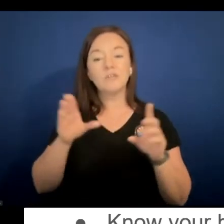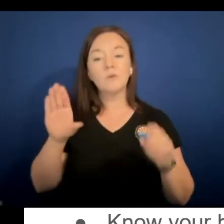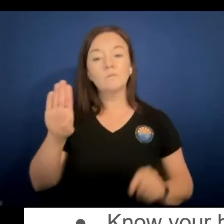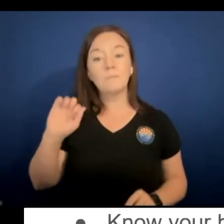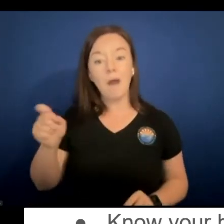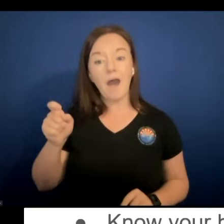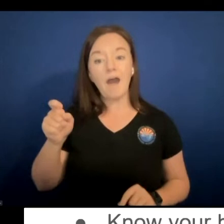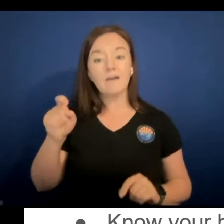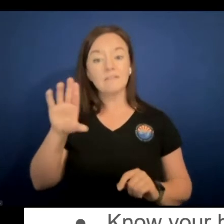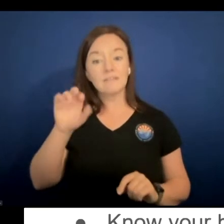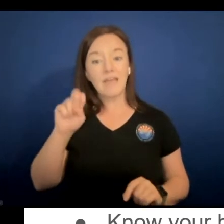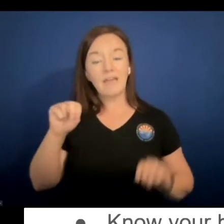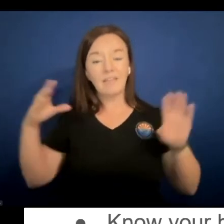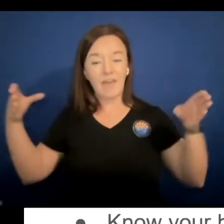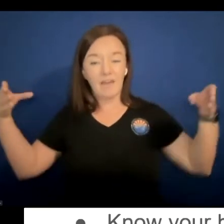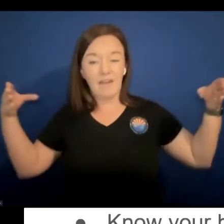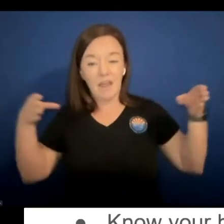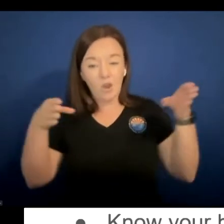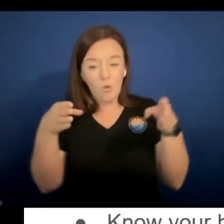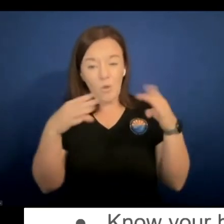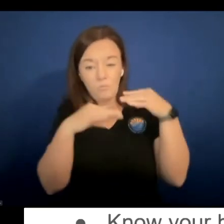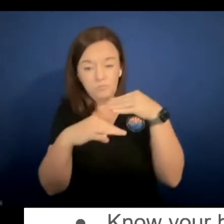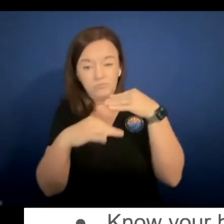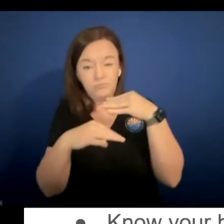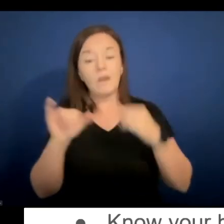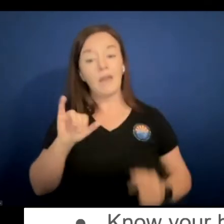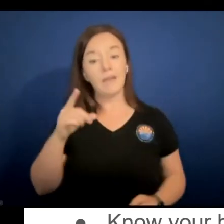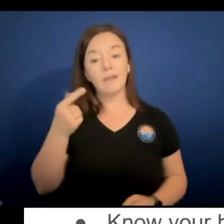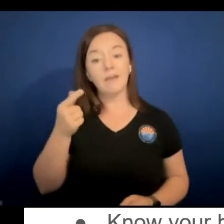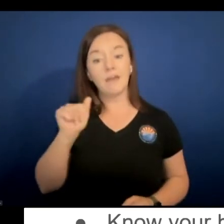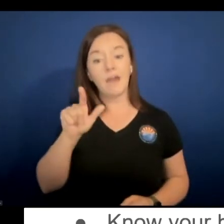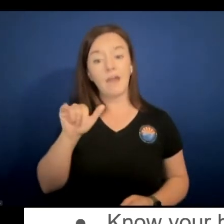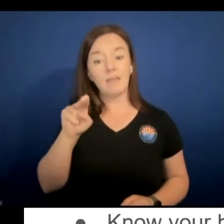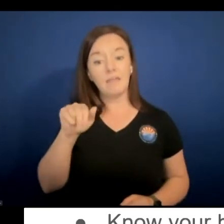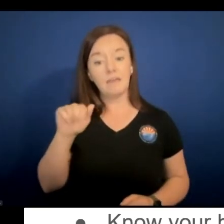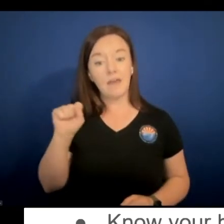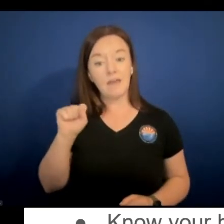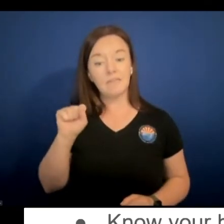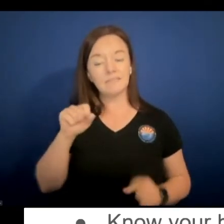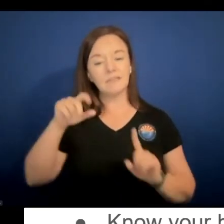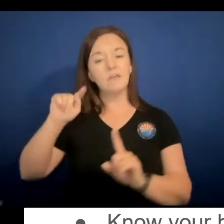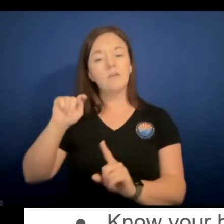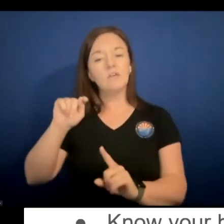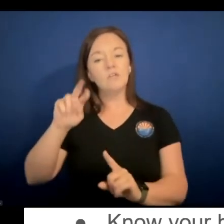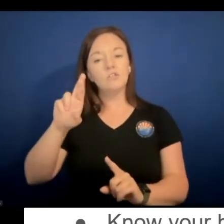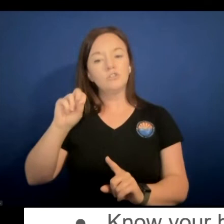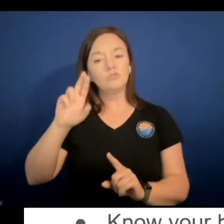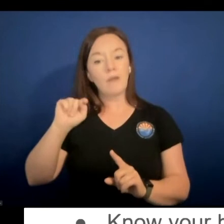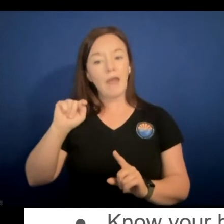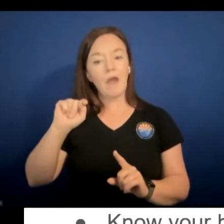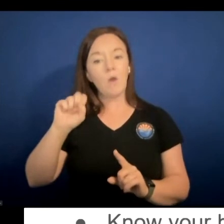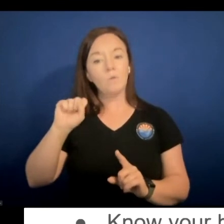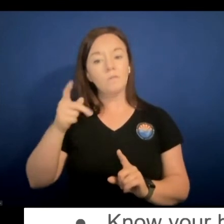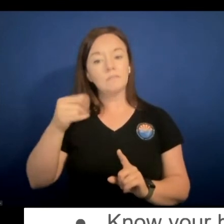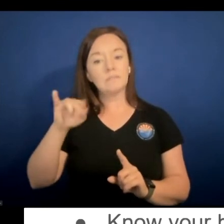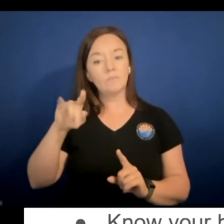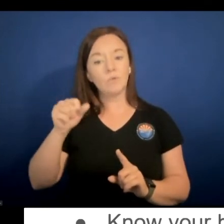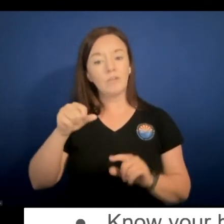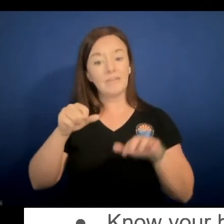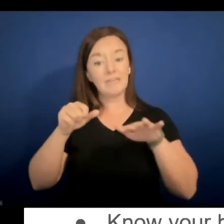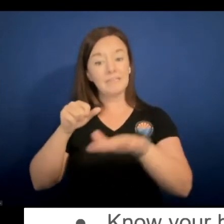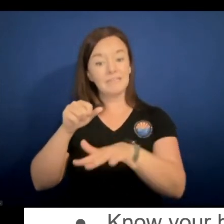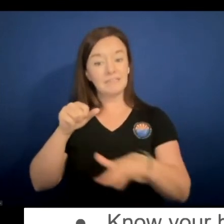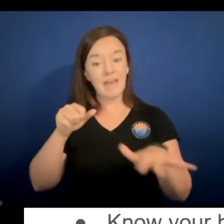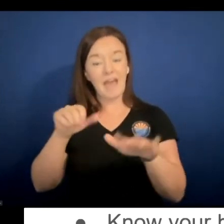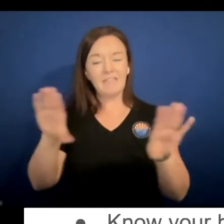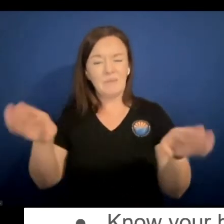We have, like in Gainas, below Trout Springs confluence. It's a very restrictive box